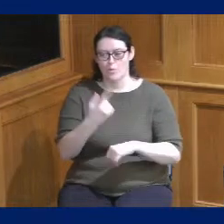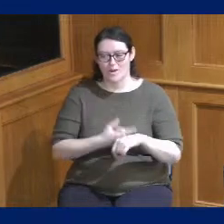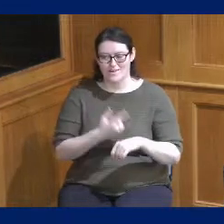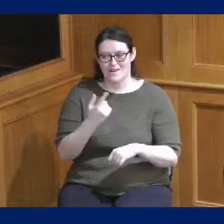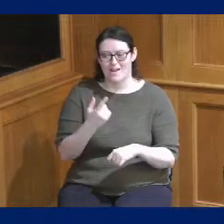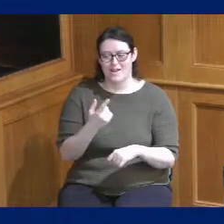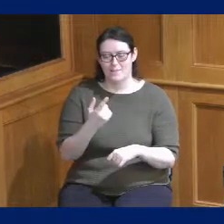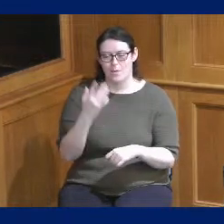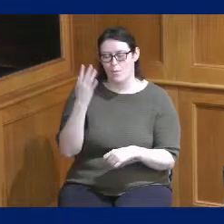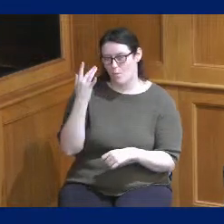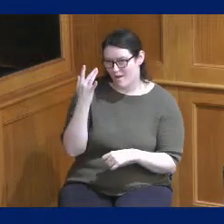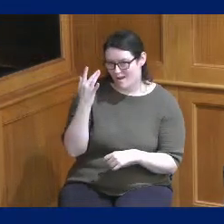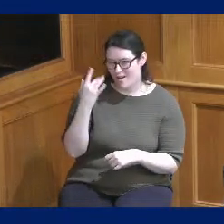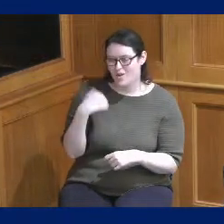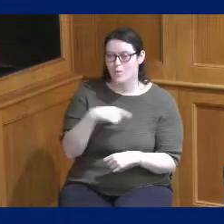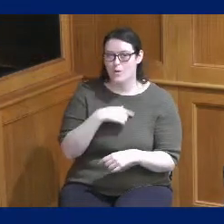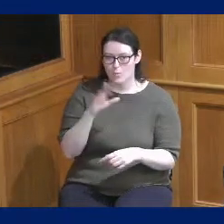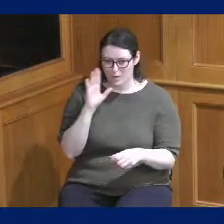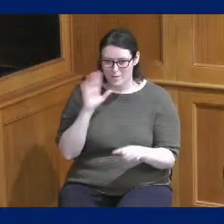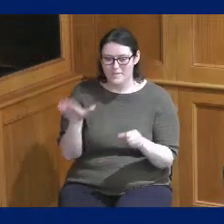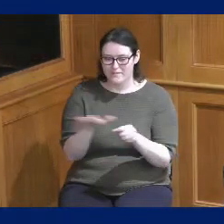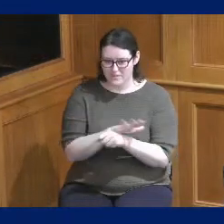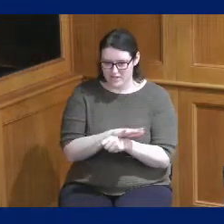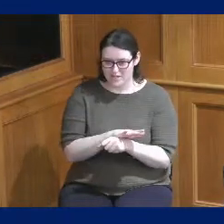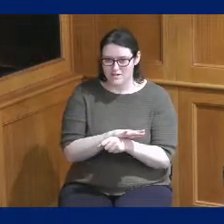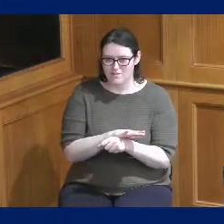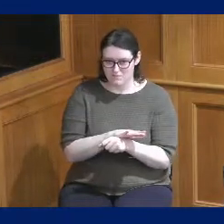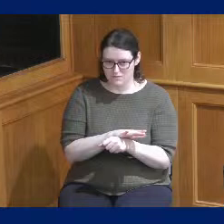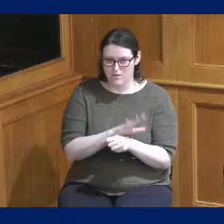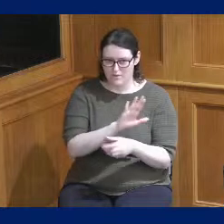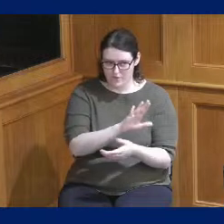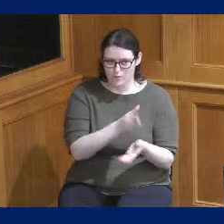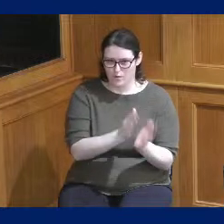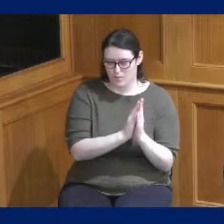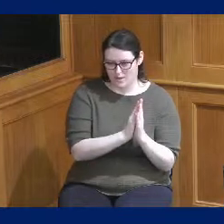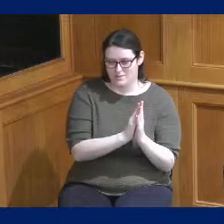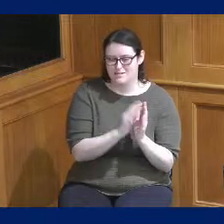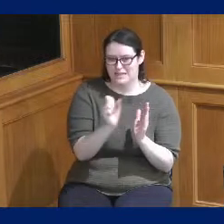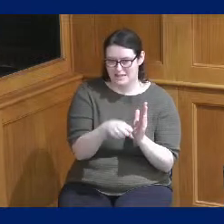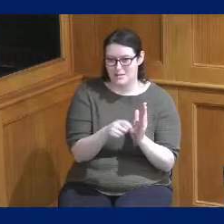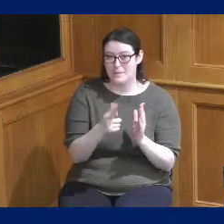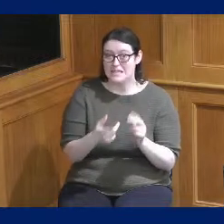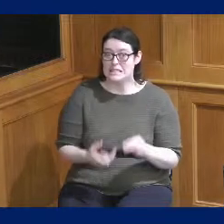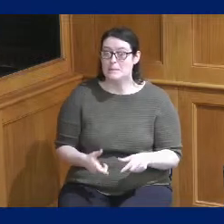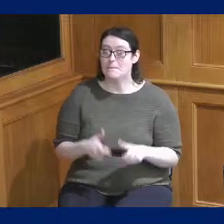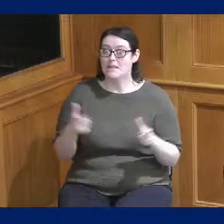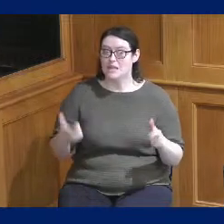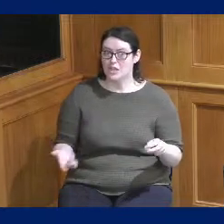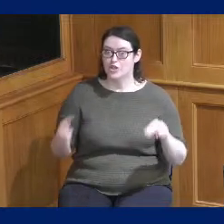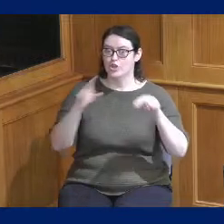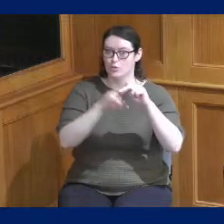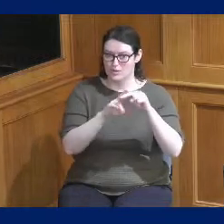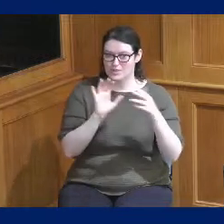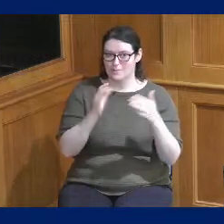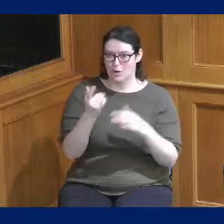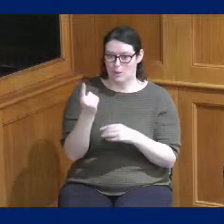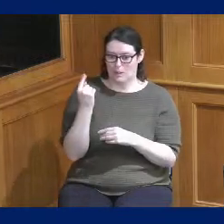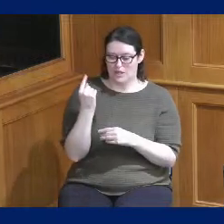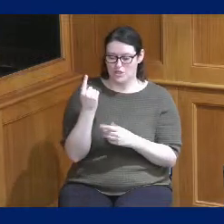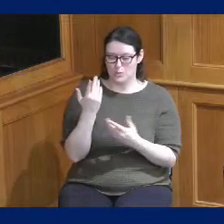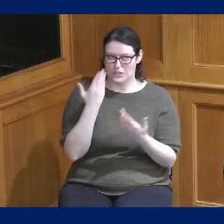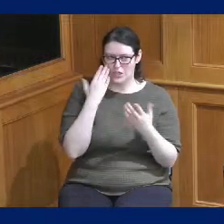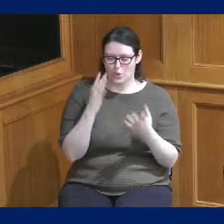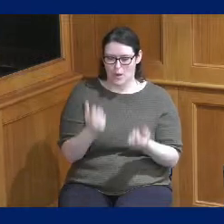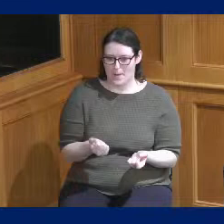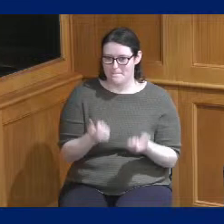because while we are funding the entirety of their budget request, it is such an increase from prior years that we're not quite certain how